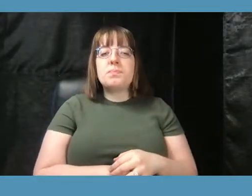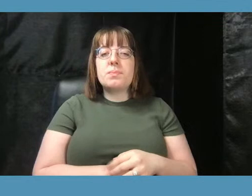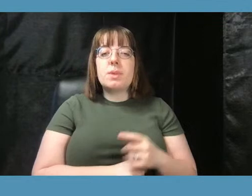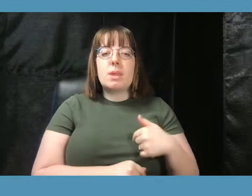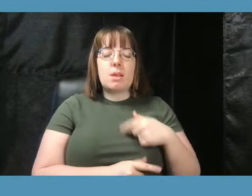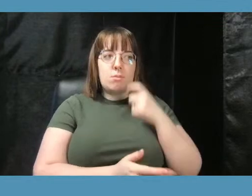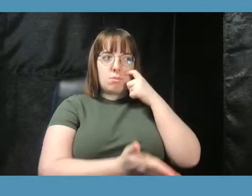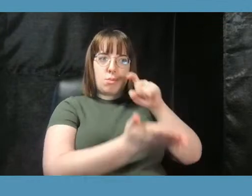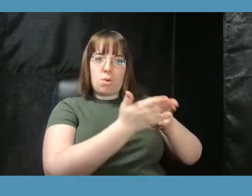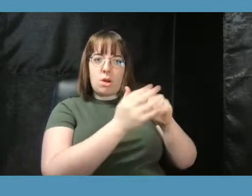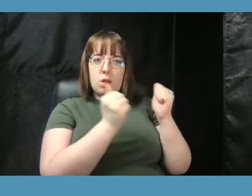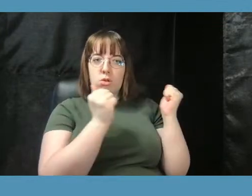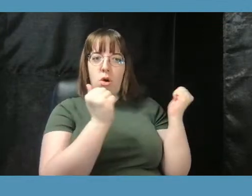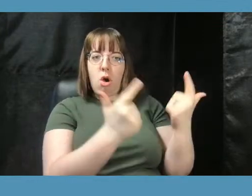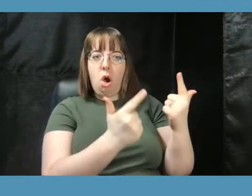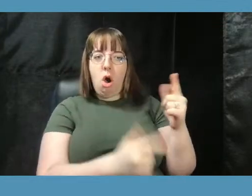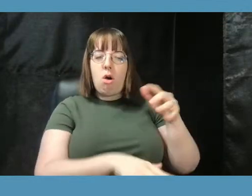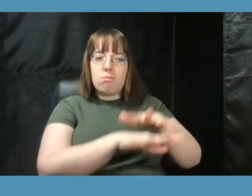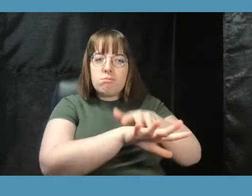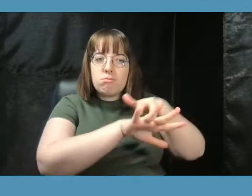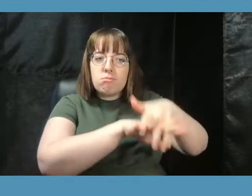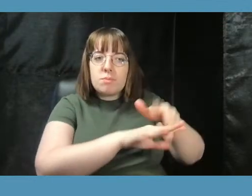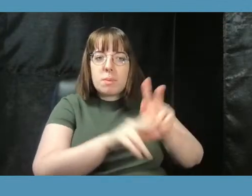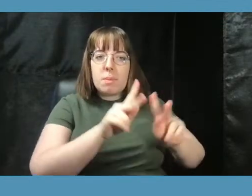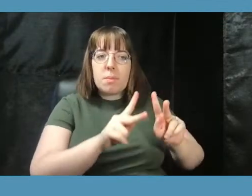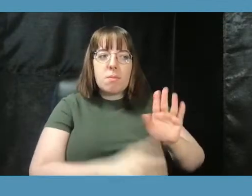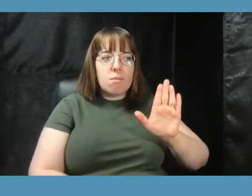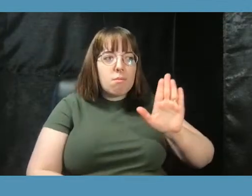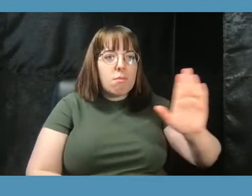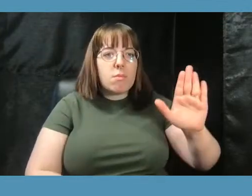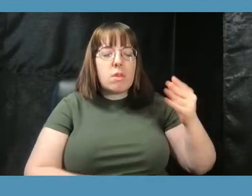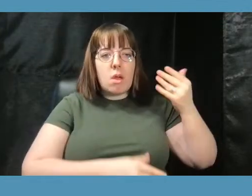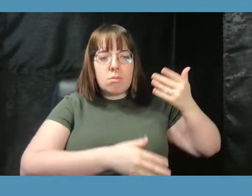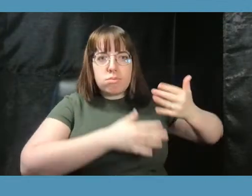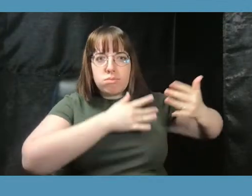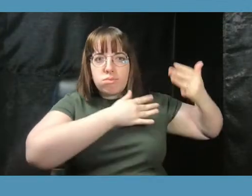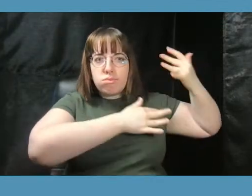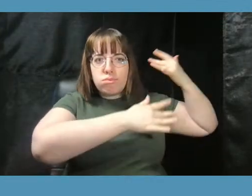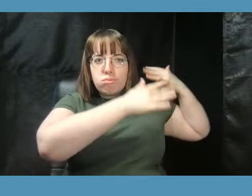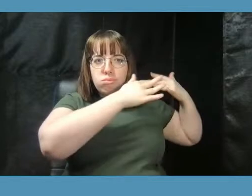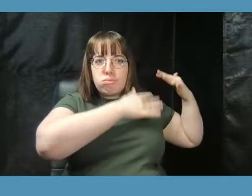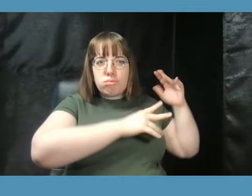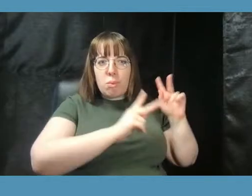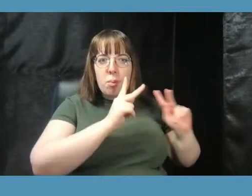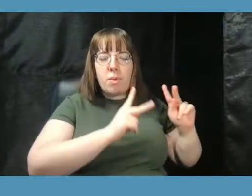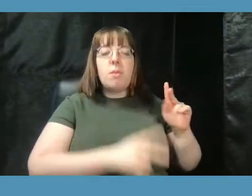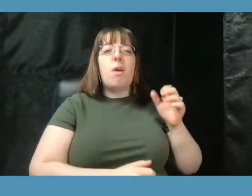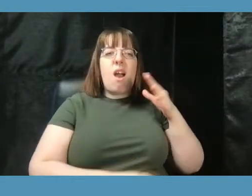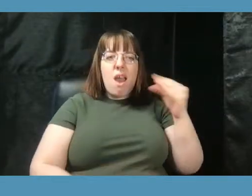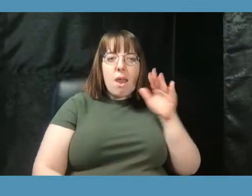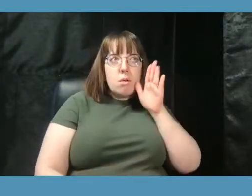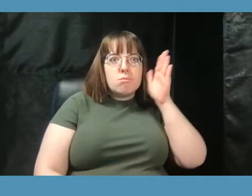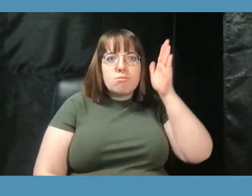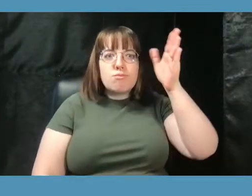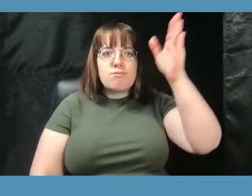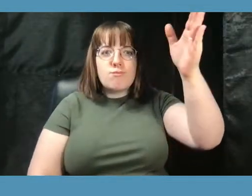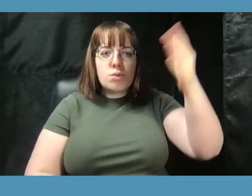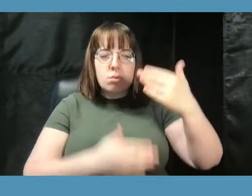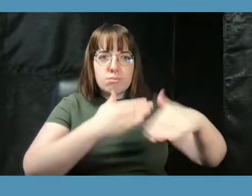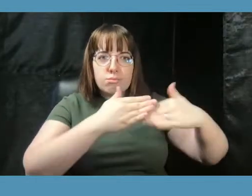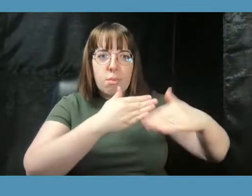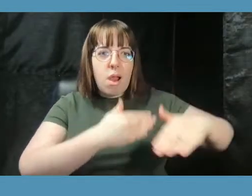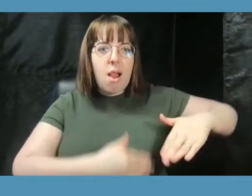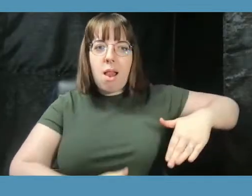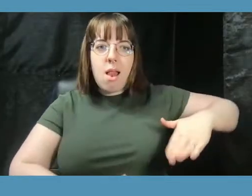Indigenous nations as living communities, their elders, both past and present, as well as future generations. We, the